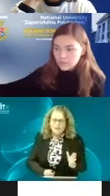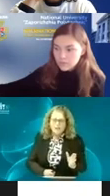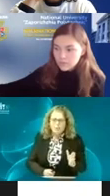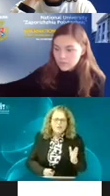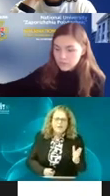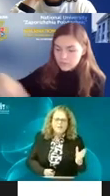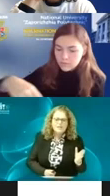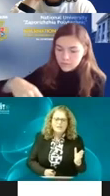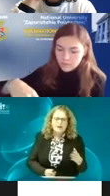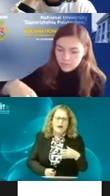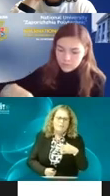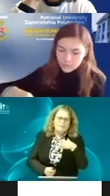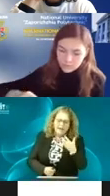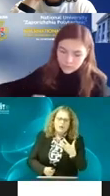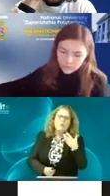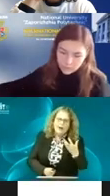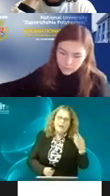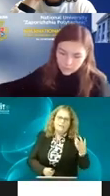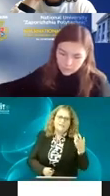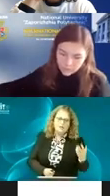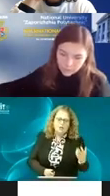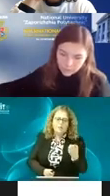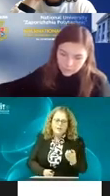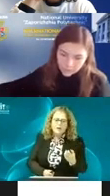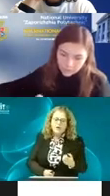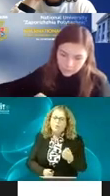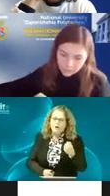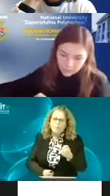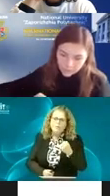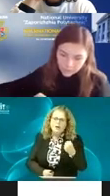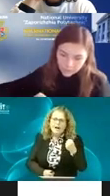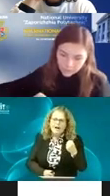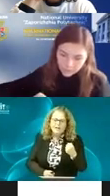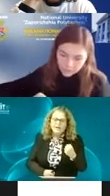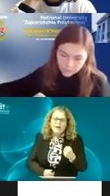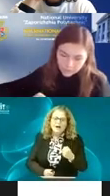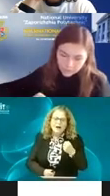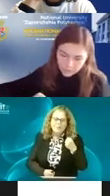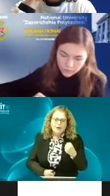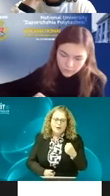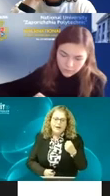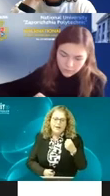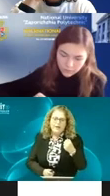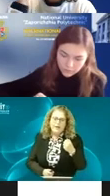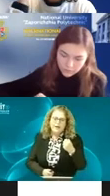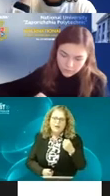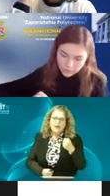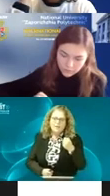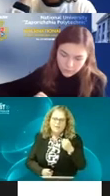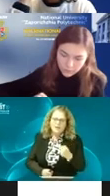asking this, what is it? I'm saying where is it? It's a question, but what am I really asking? And